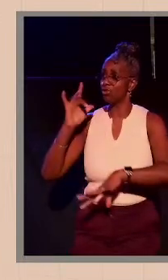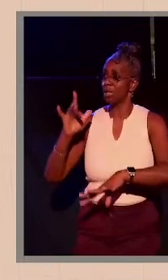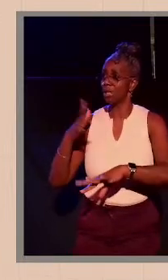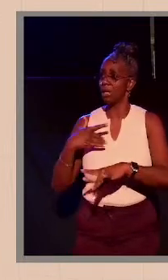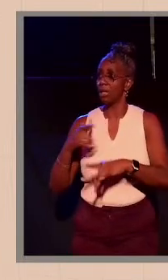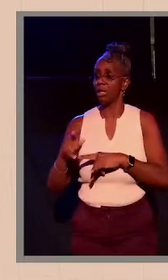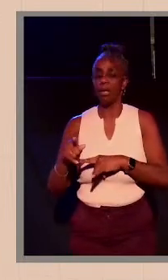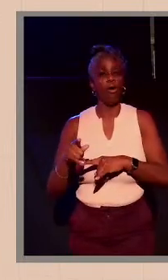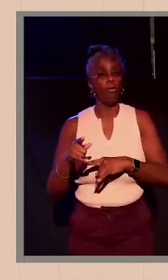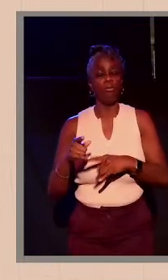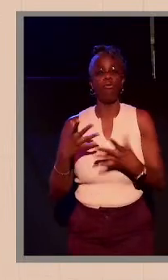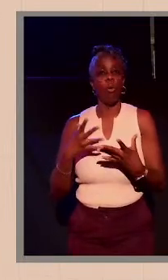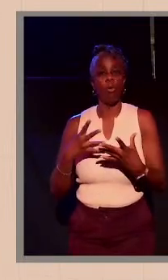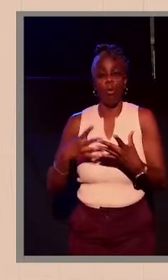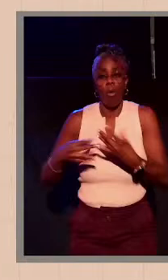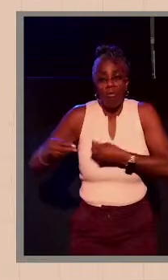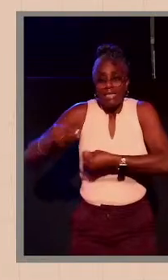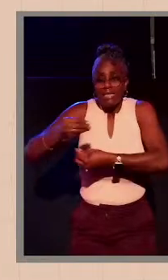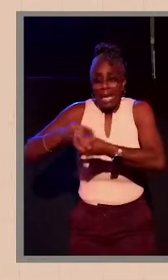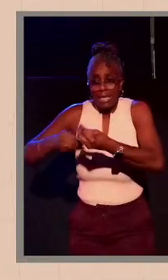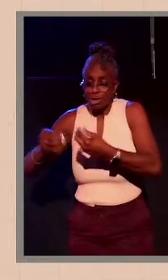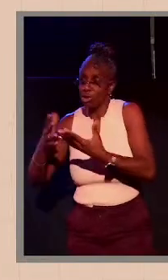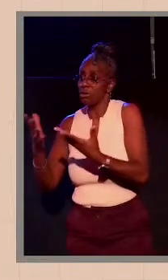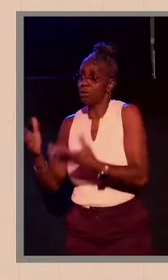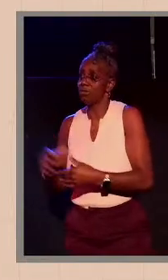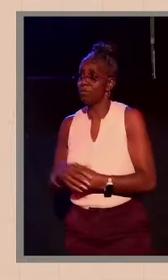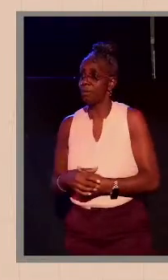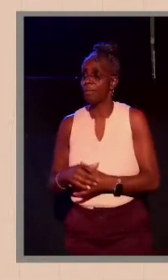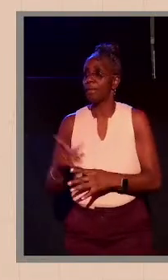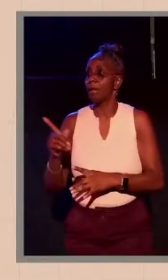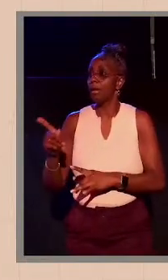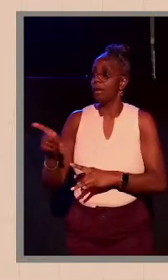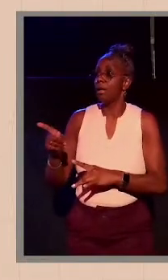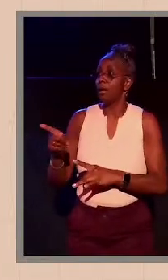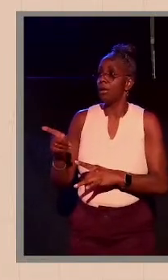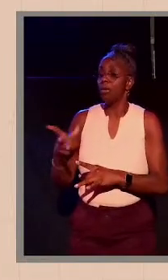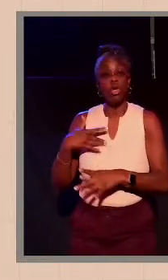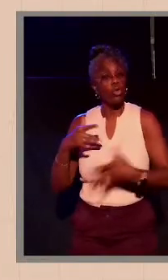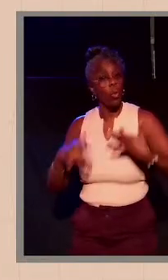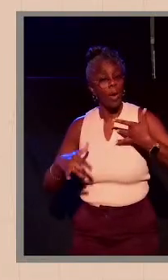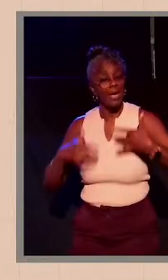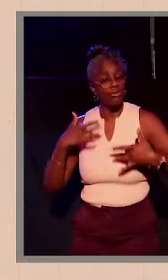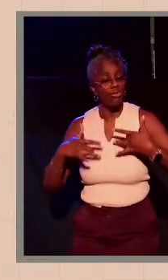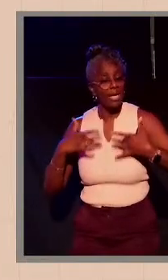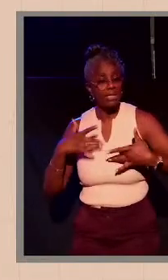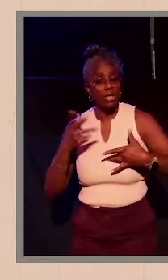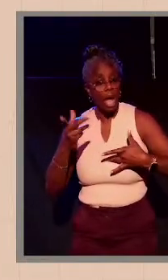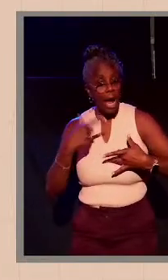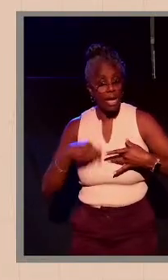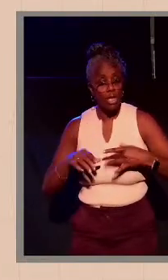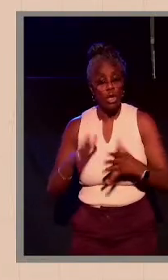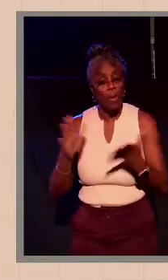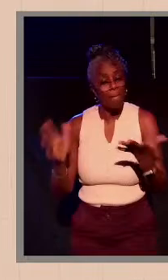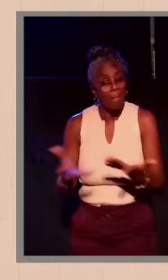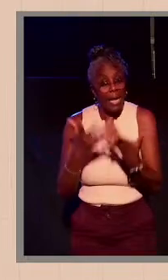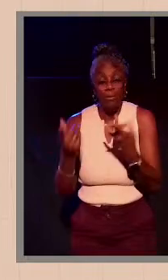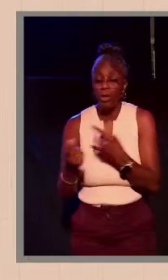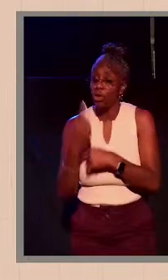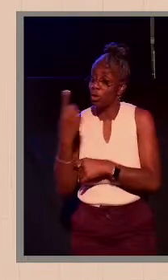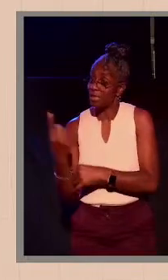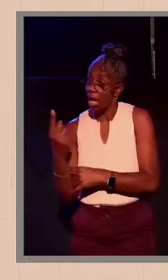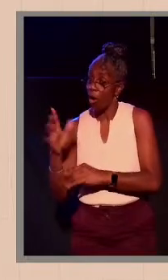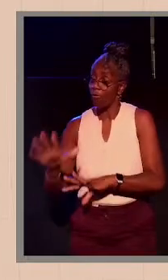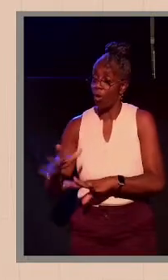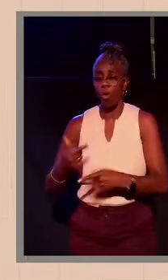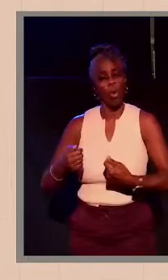absolute orientation. Yes. And is that something that you have interested in or have played with? In terms of your positioning